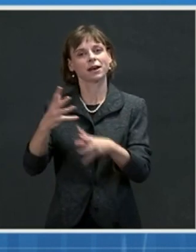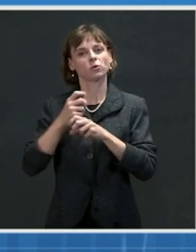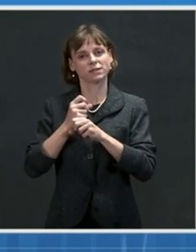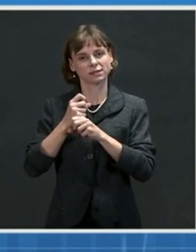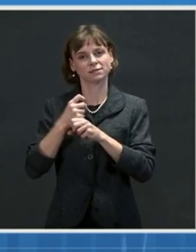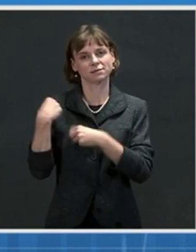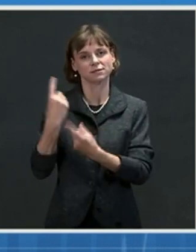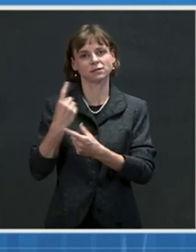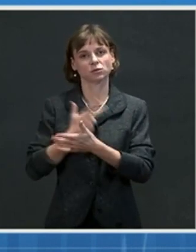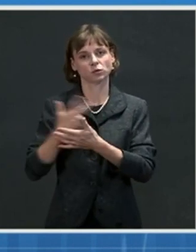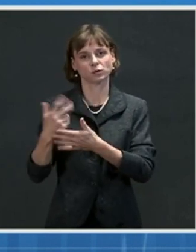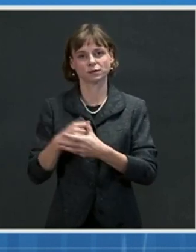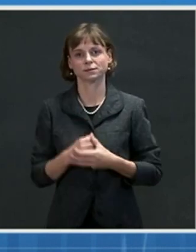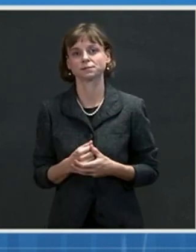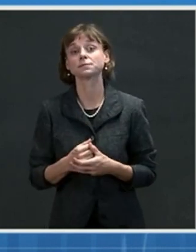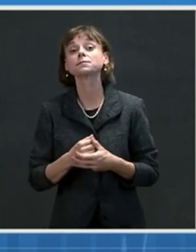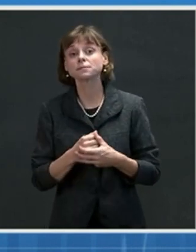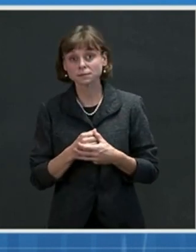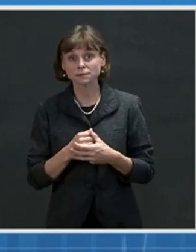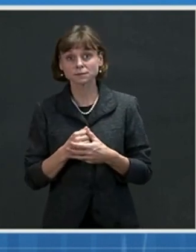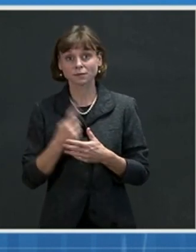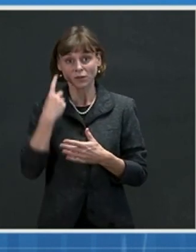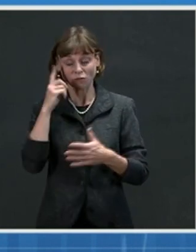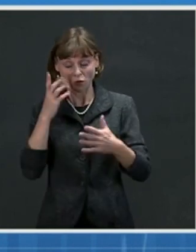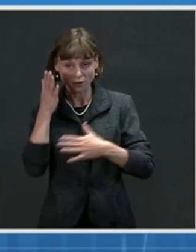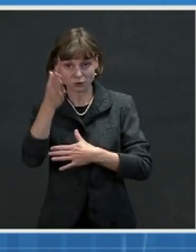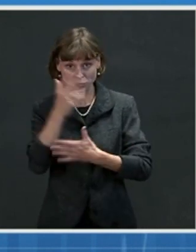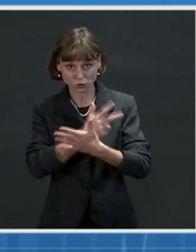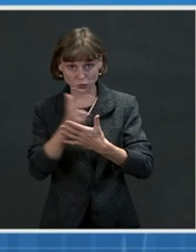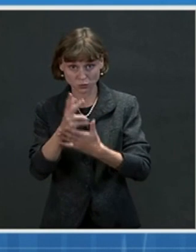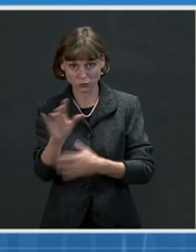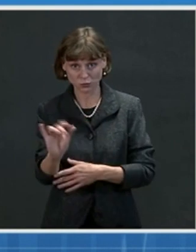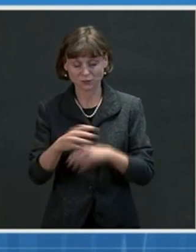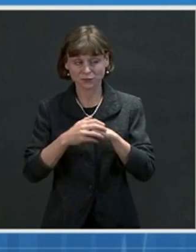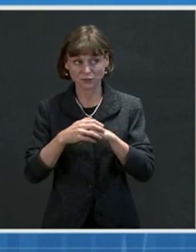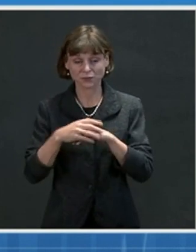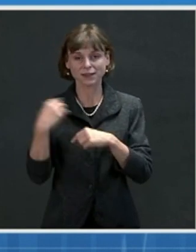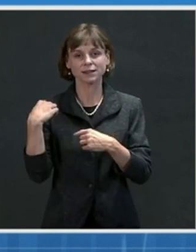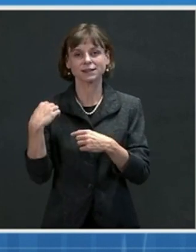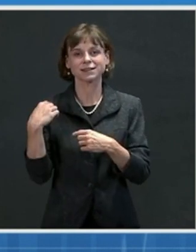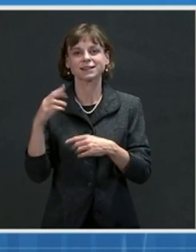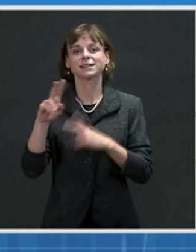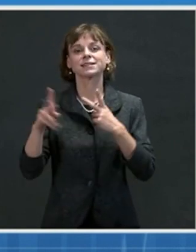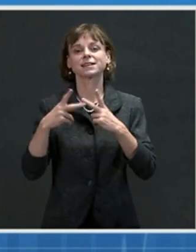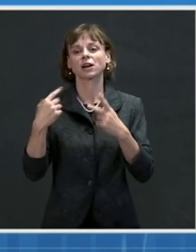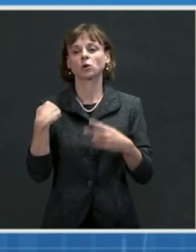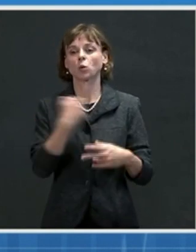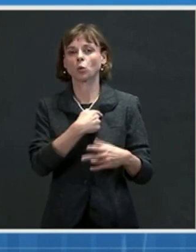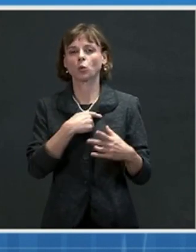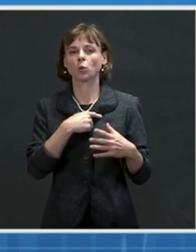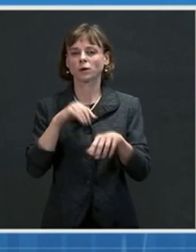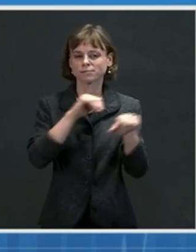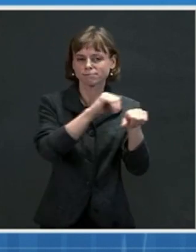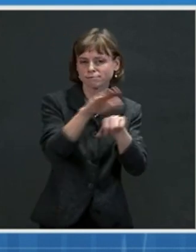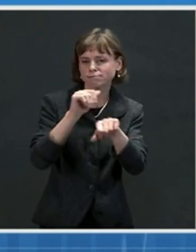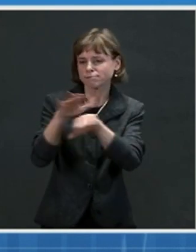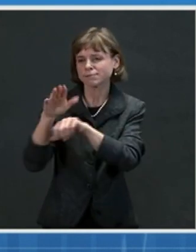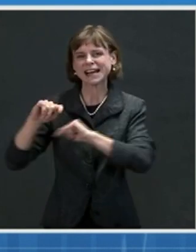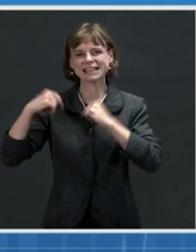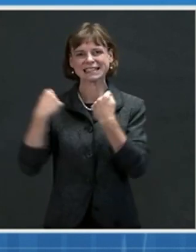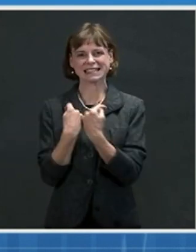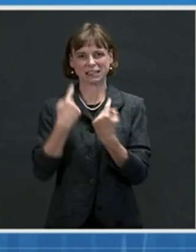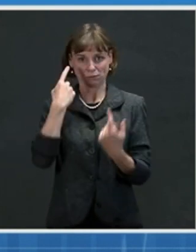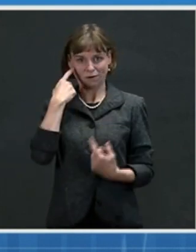Second, we're mobilizing teams to get shots in arms. At the President's direction, we're moving quickly to get more vaccinators